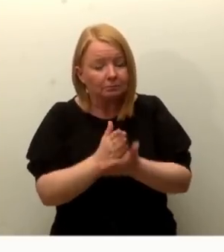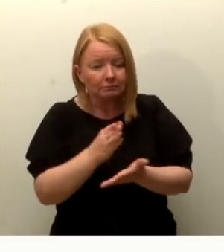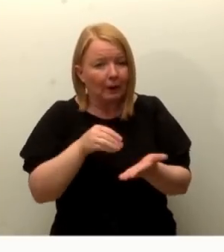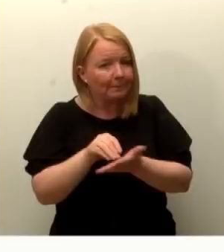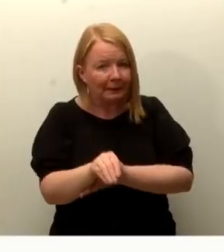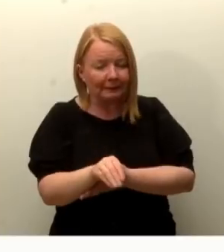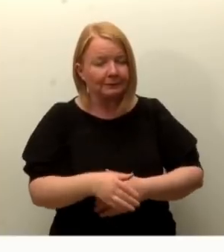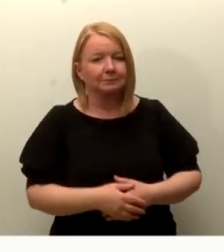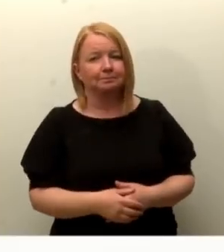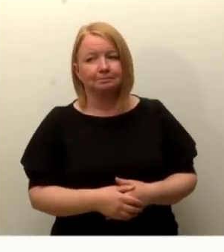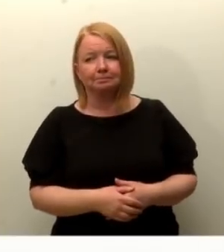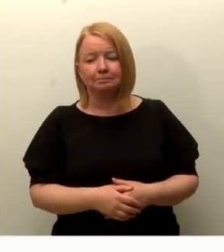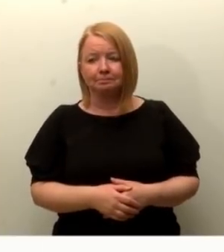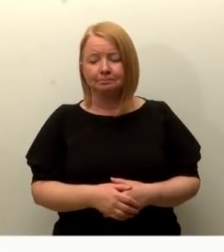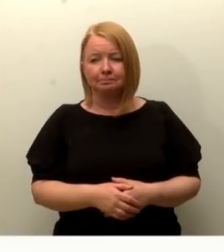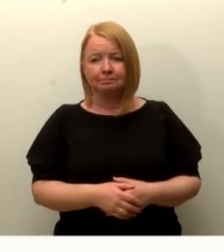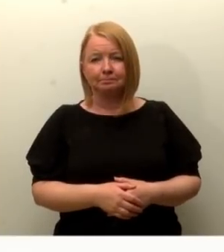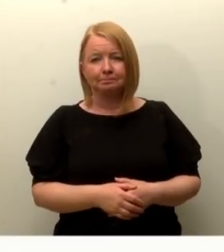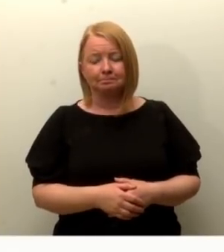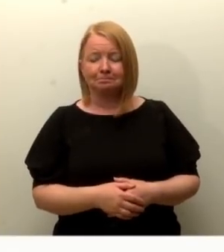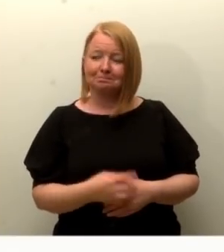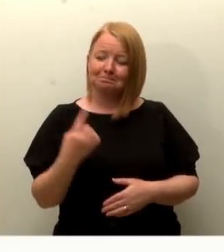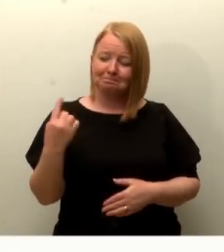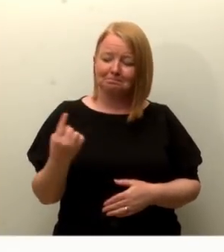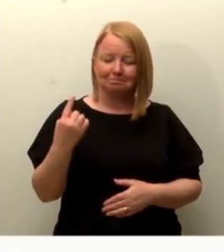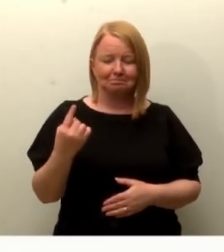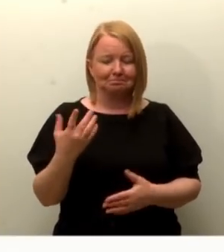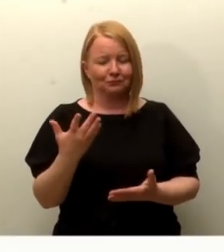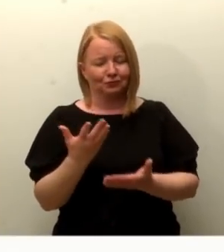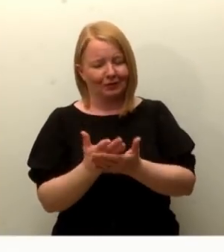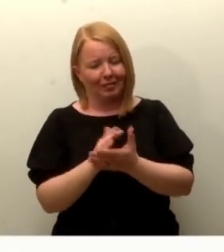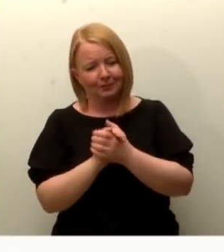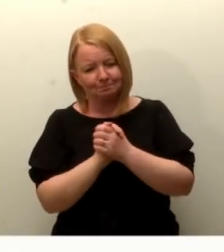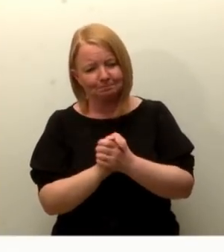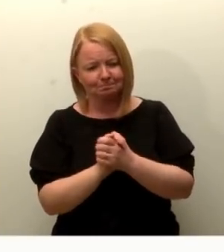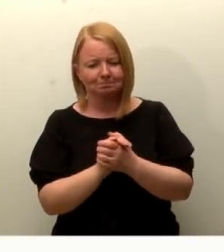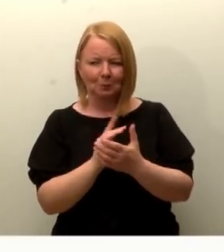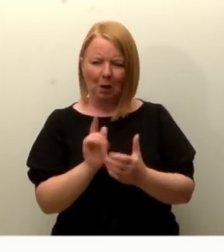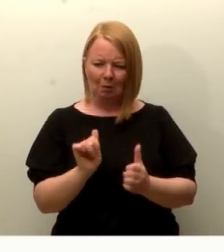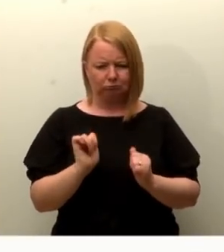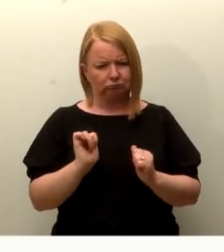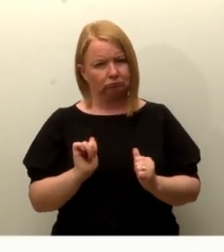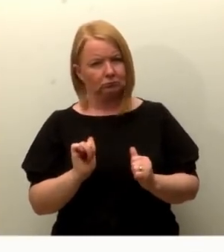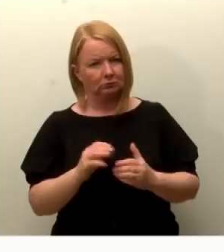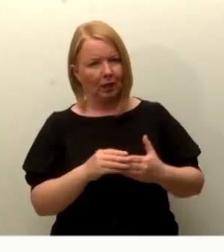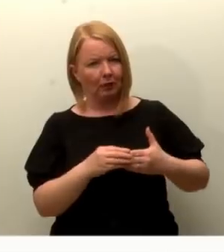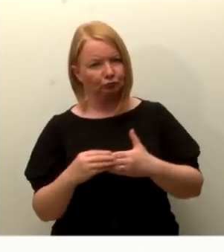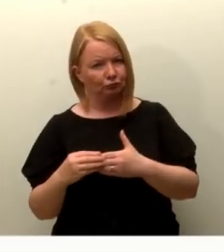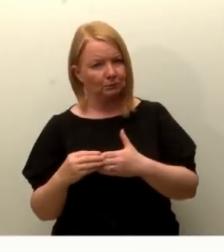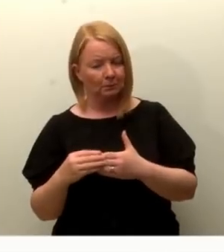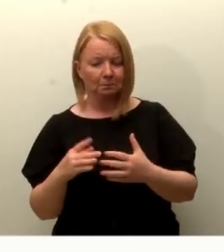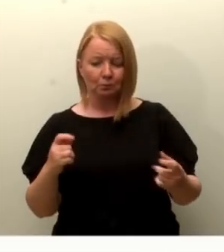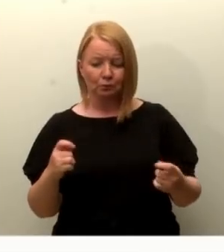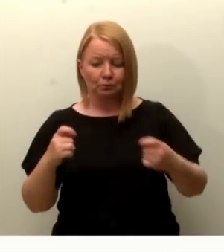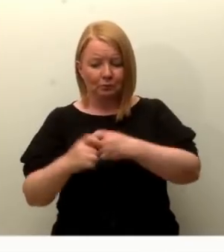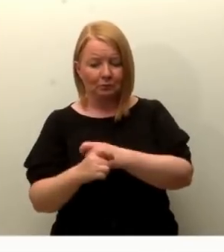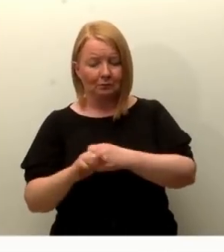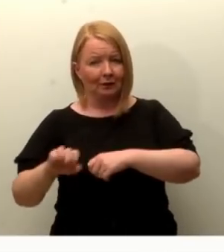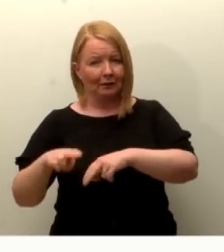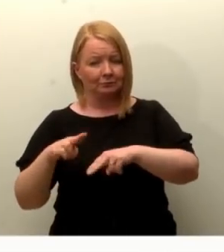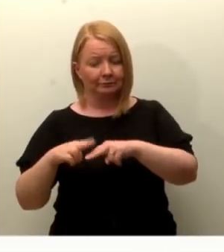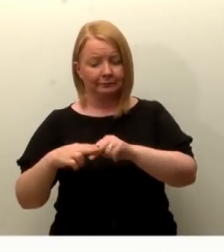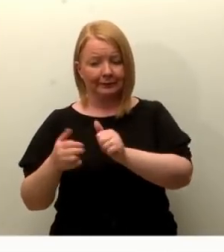the cost. Parag, with his humble but assertive leadership, has transformed his dad's institute